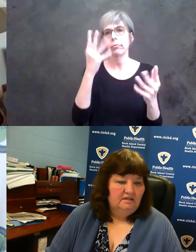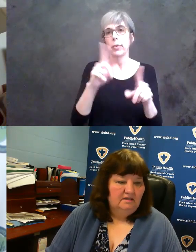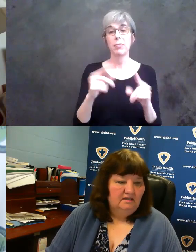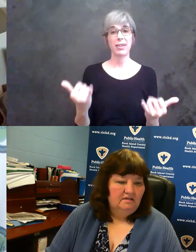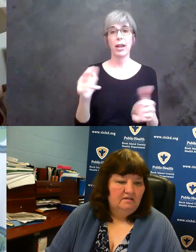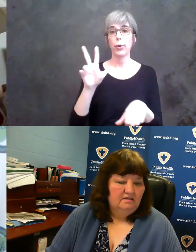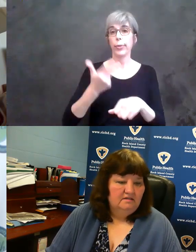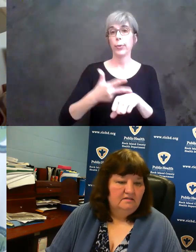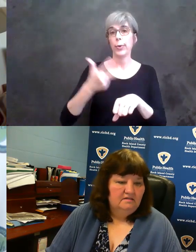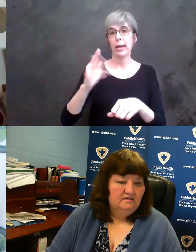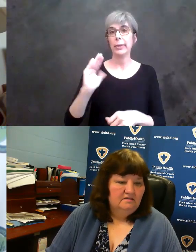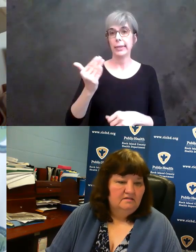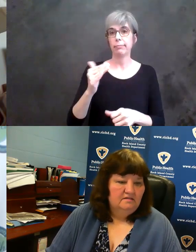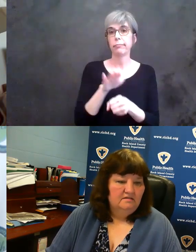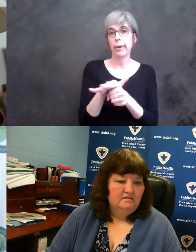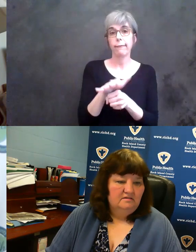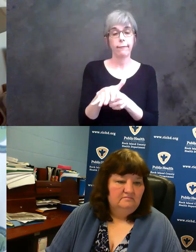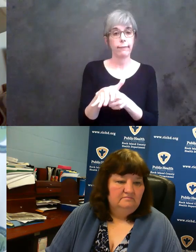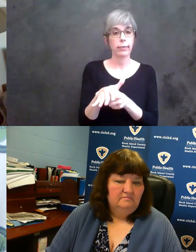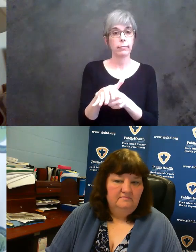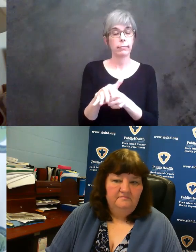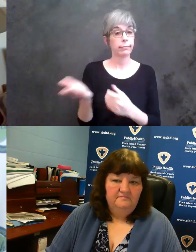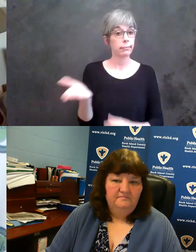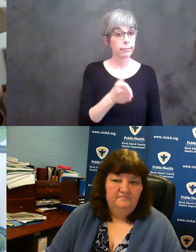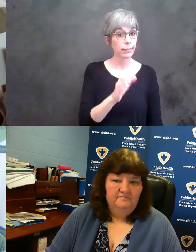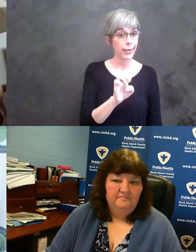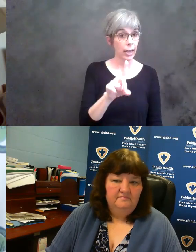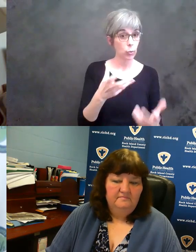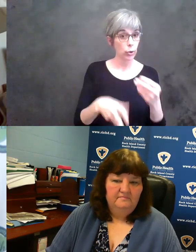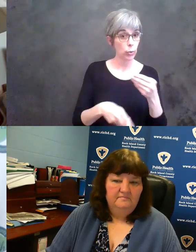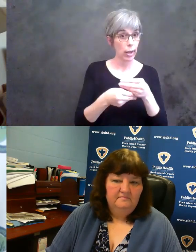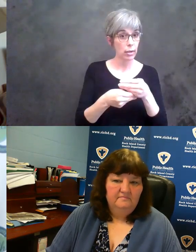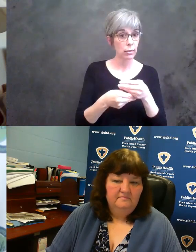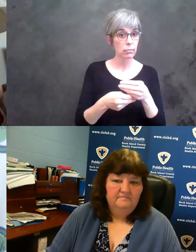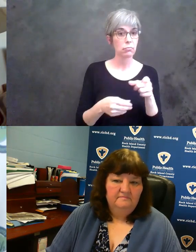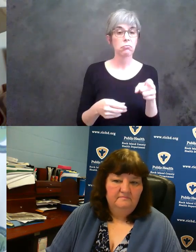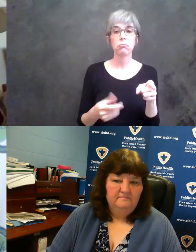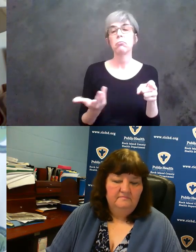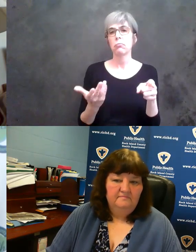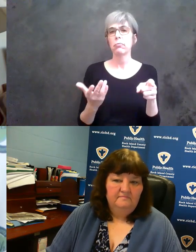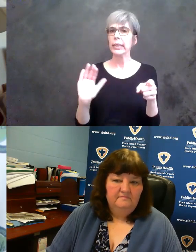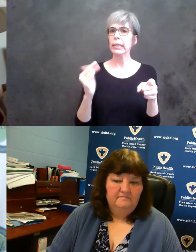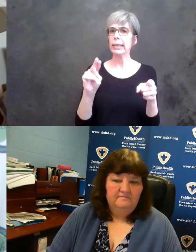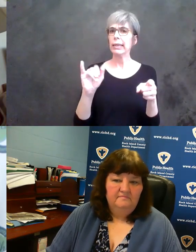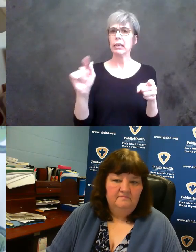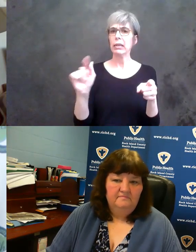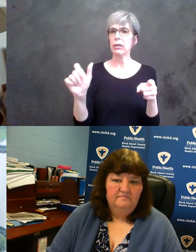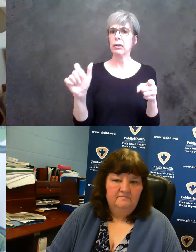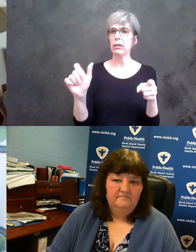Ed, would you like to add anything to that question? No, I think Nita said it well. The only thing that we can,